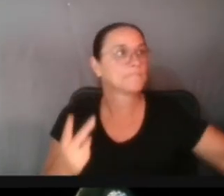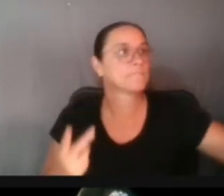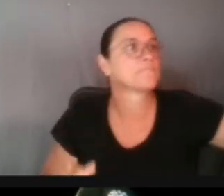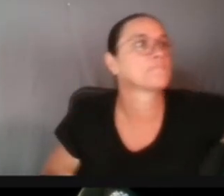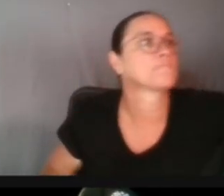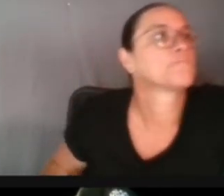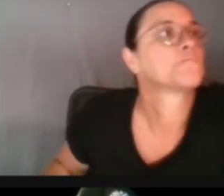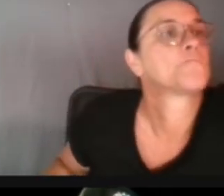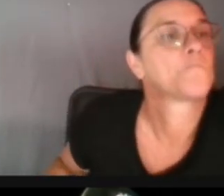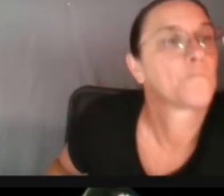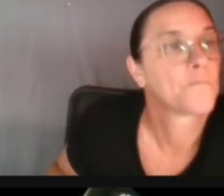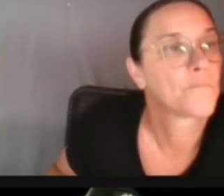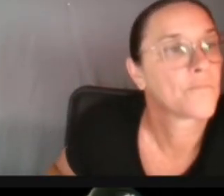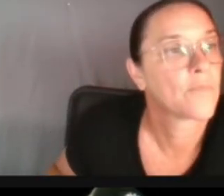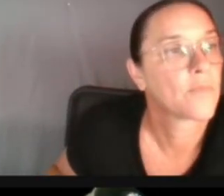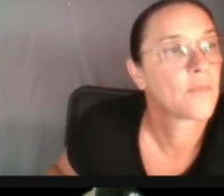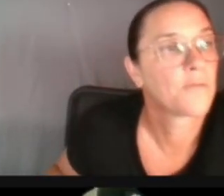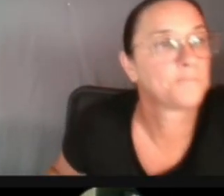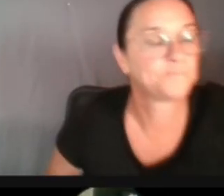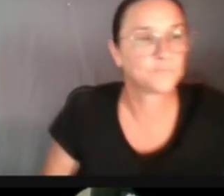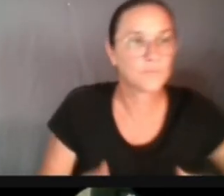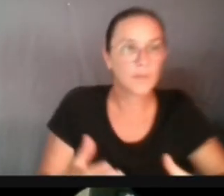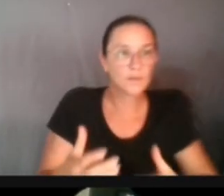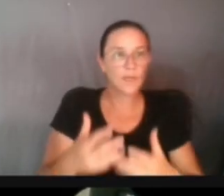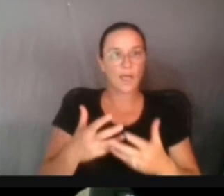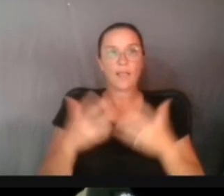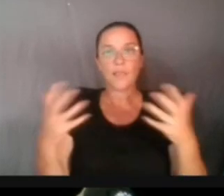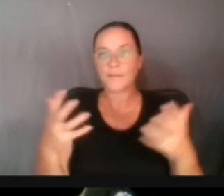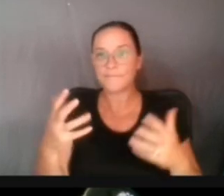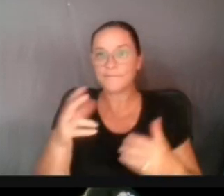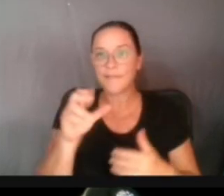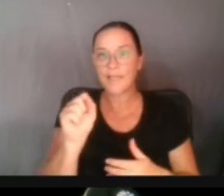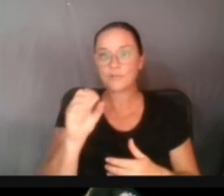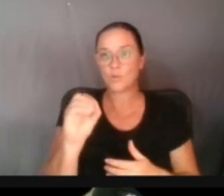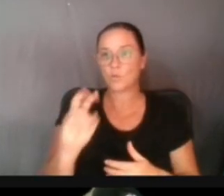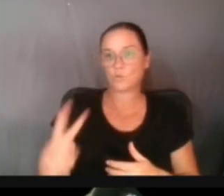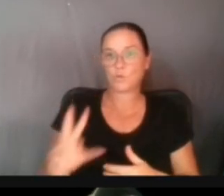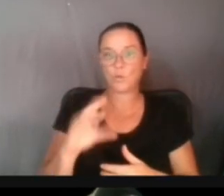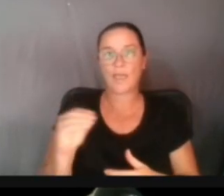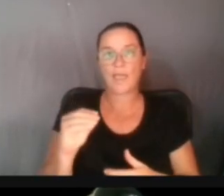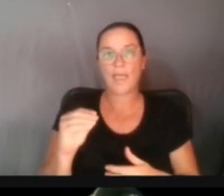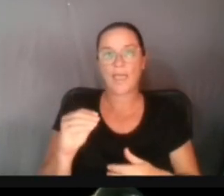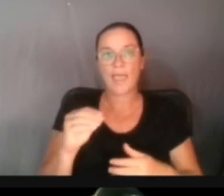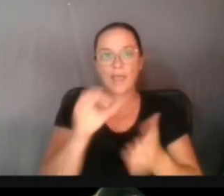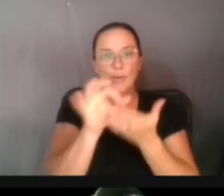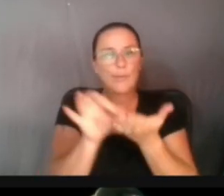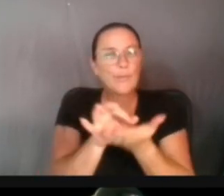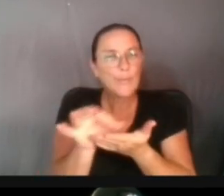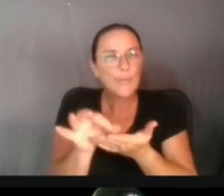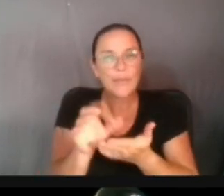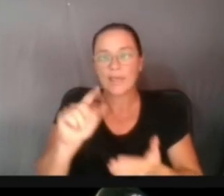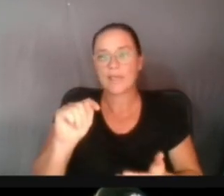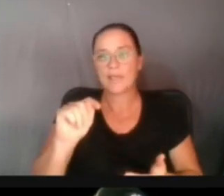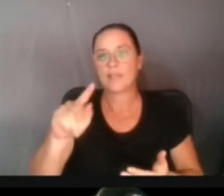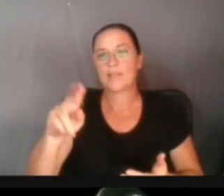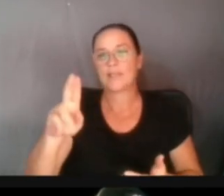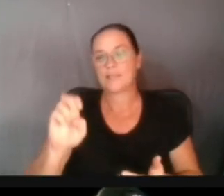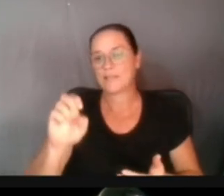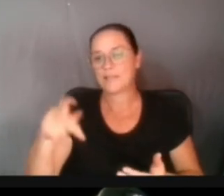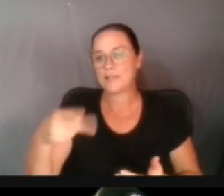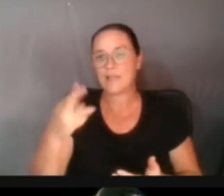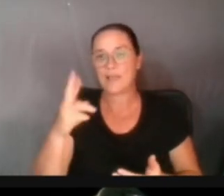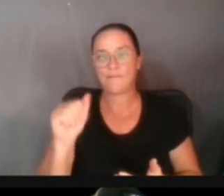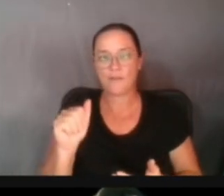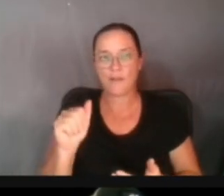of SO2 and tephra. The amount of SO2 that was able to be measured during the peak of this eruption